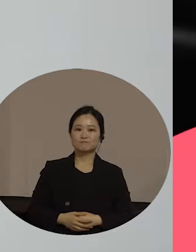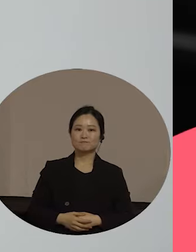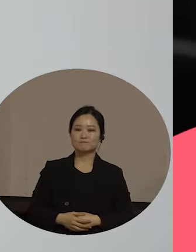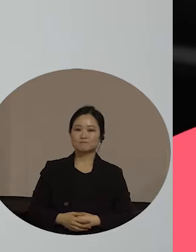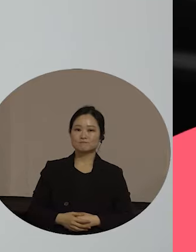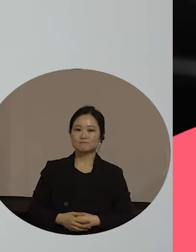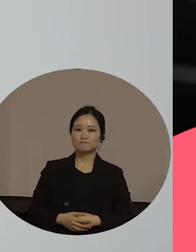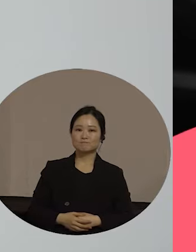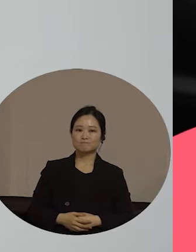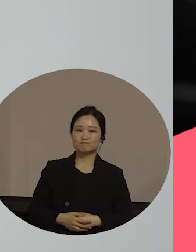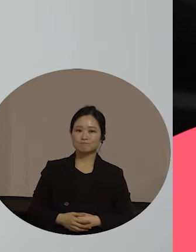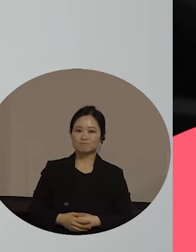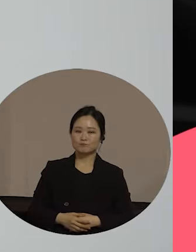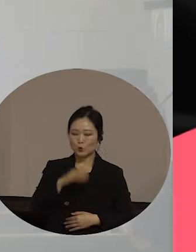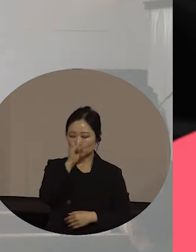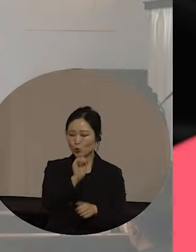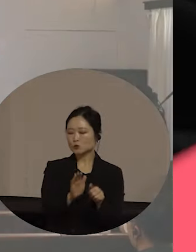and art, I guess.